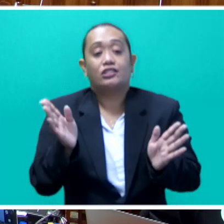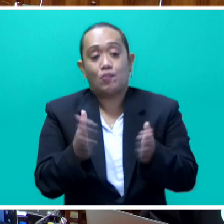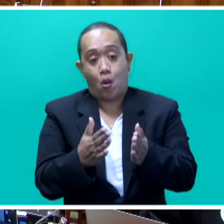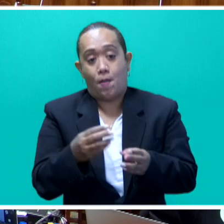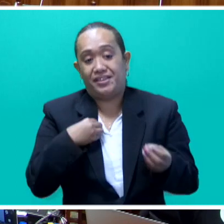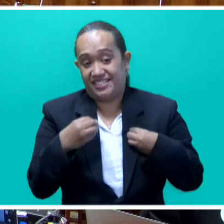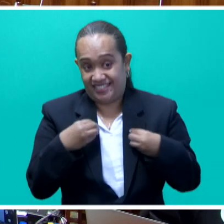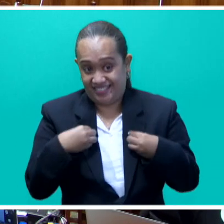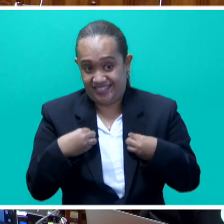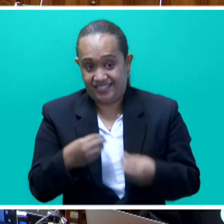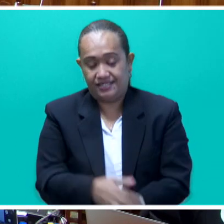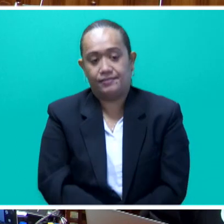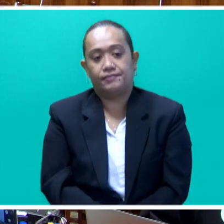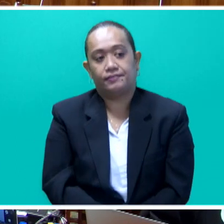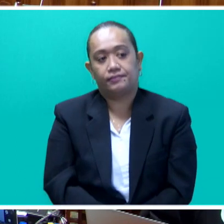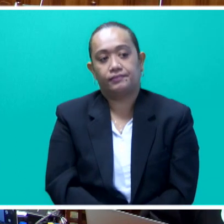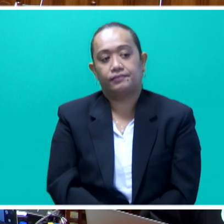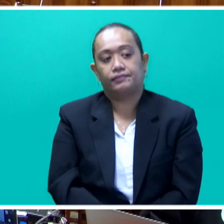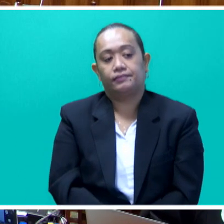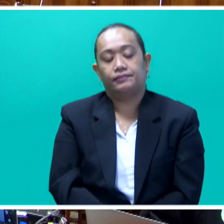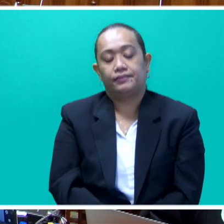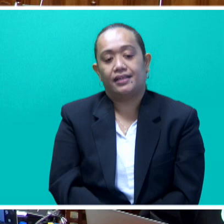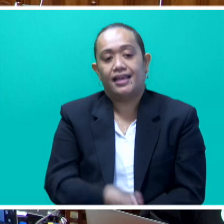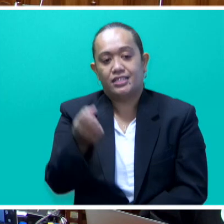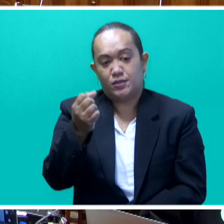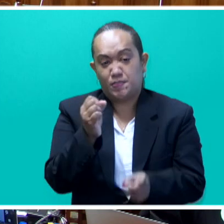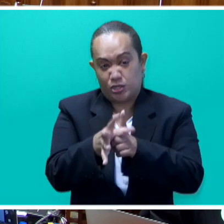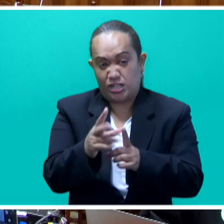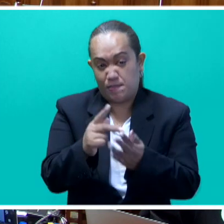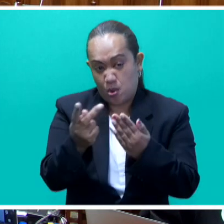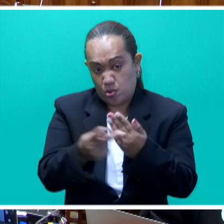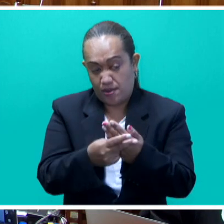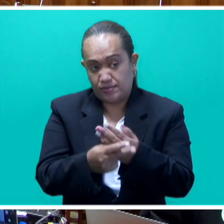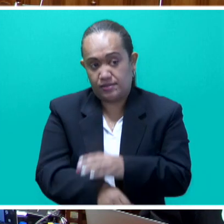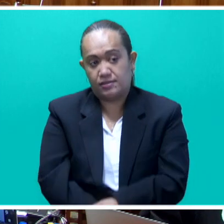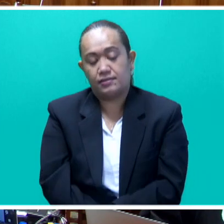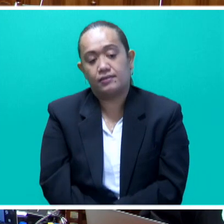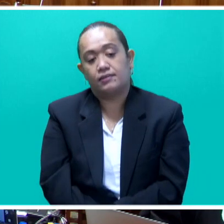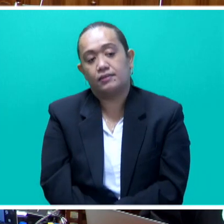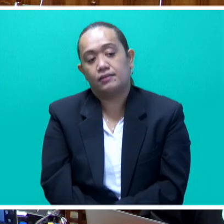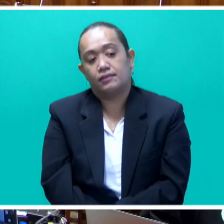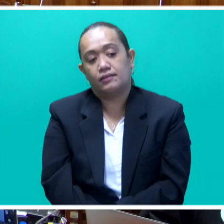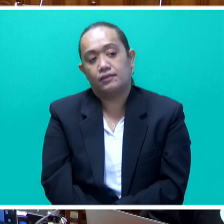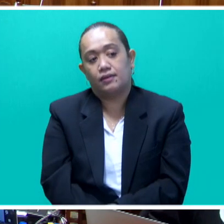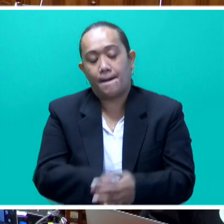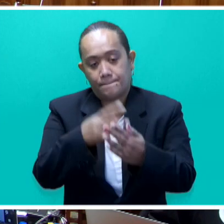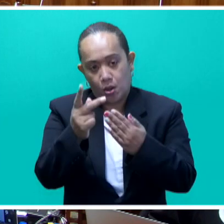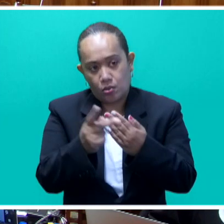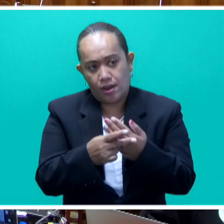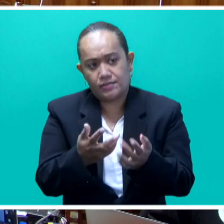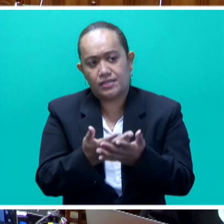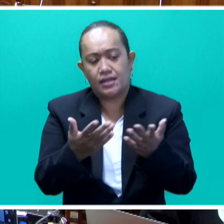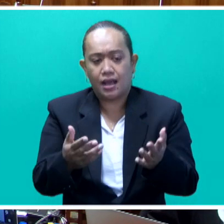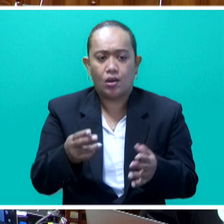budget continues to support the grassroots programs, such as our YES scheme, the Northern Development Program, the IHRDP, and the